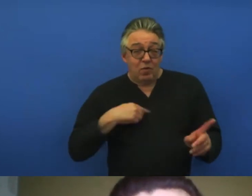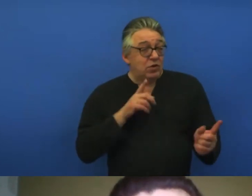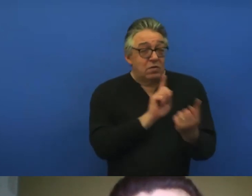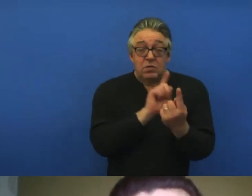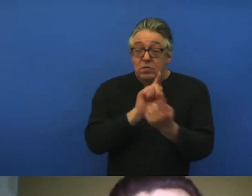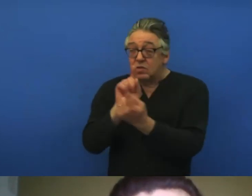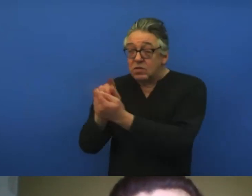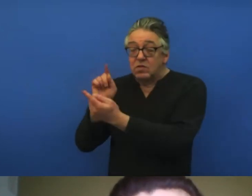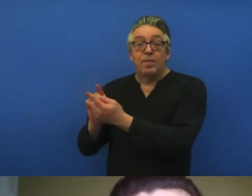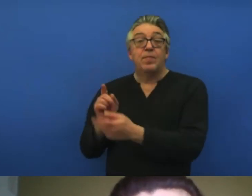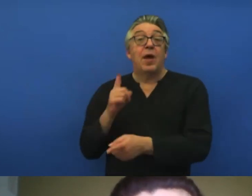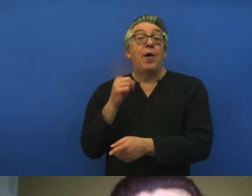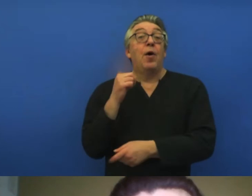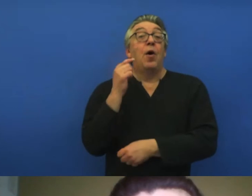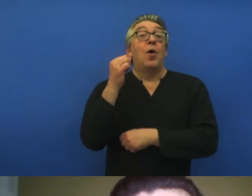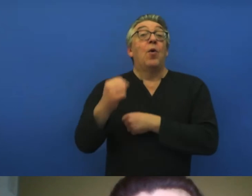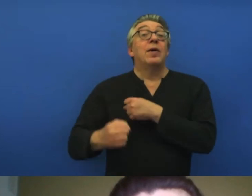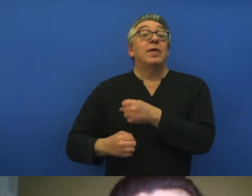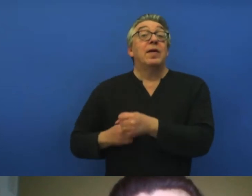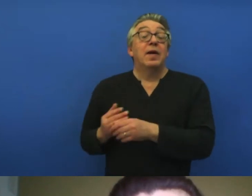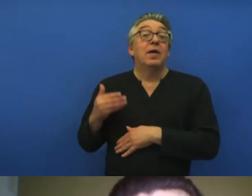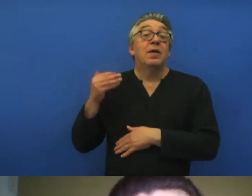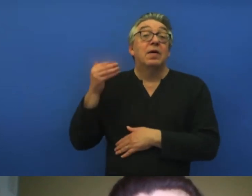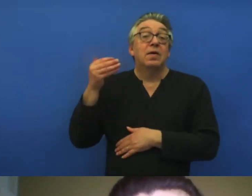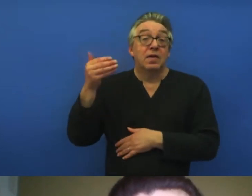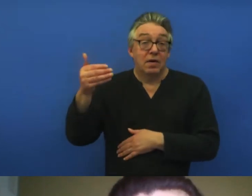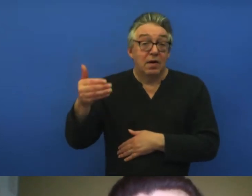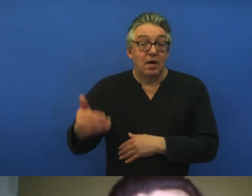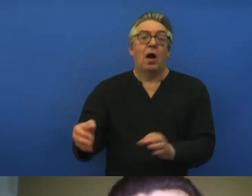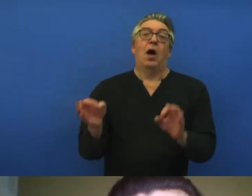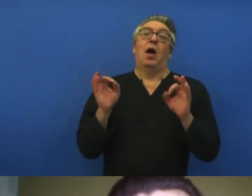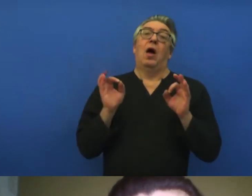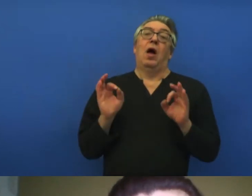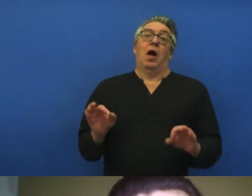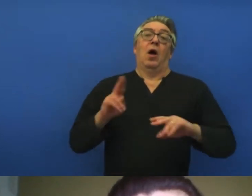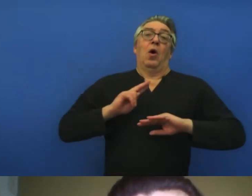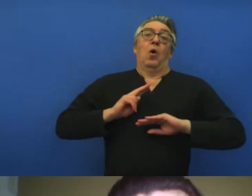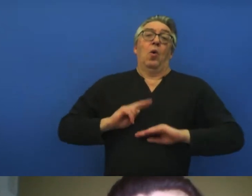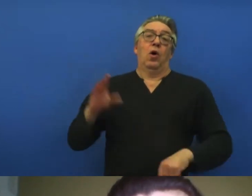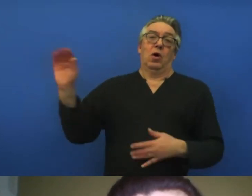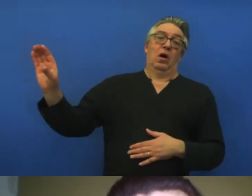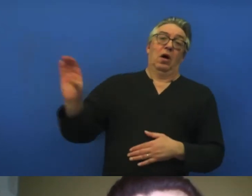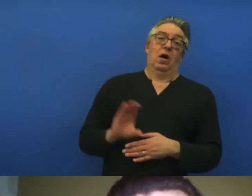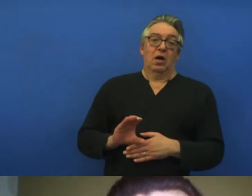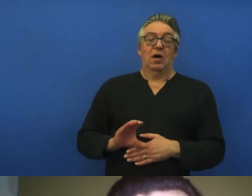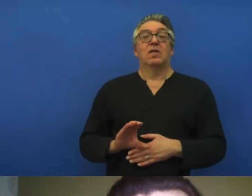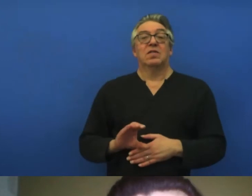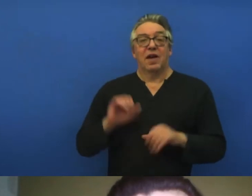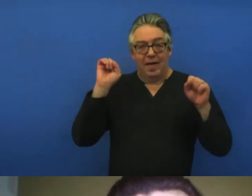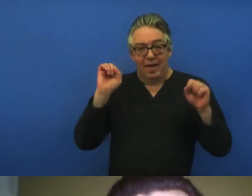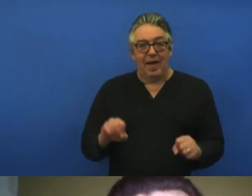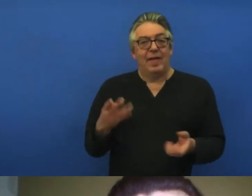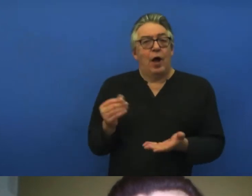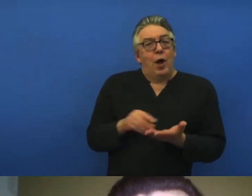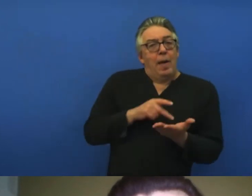I was able to get the proper financial needs in order to be operated, especially that eye surgery